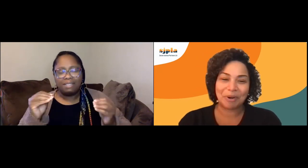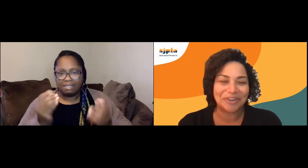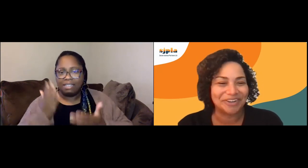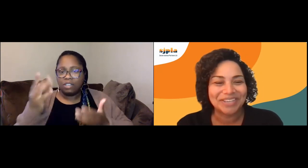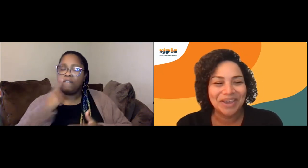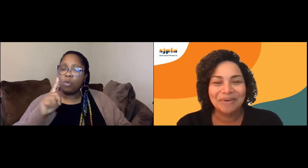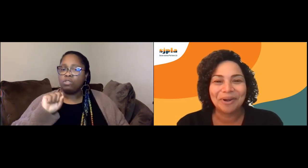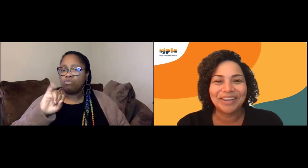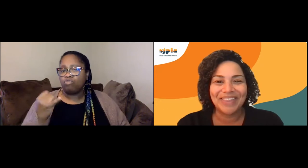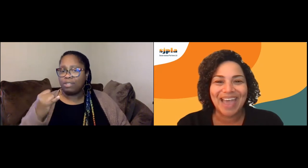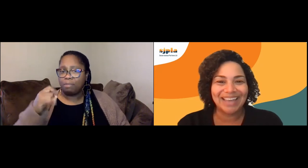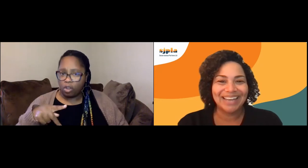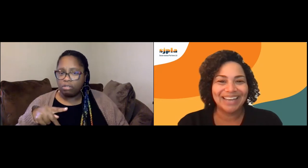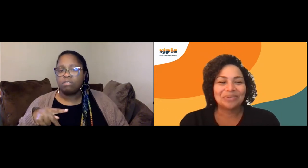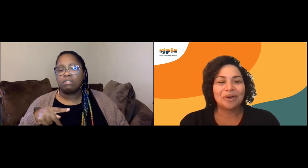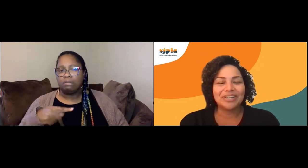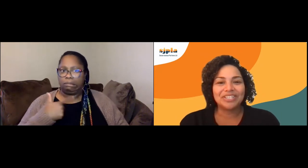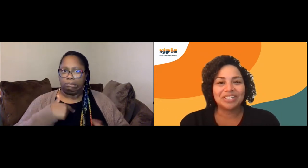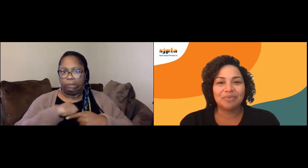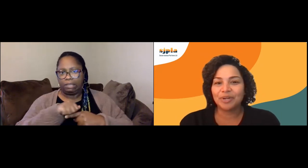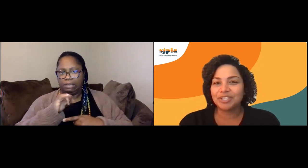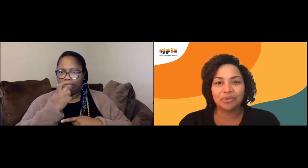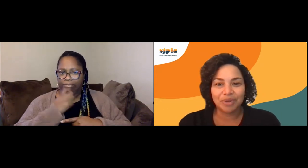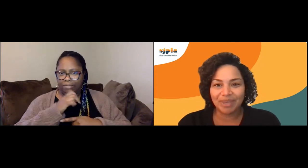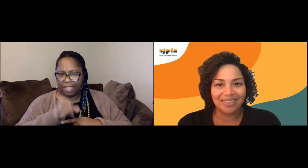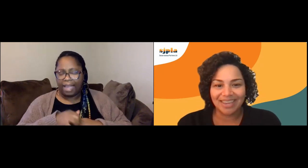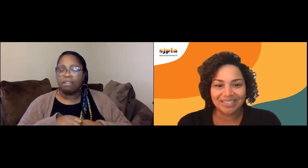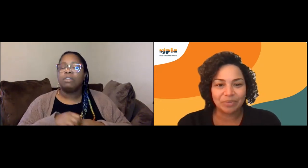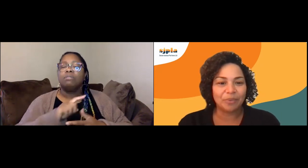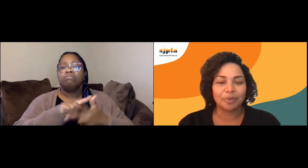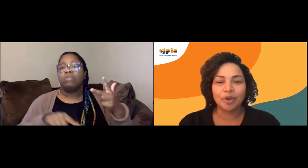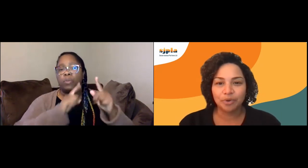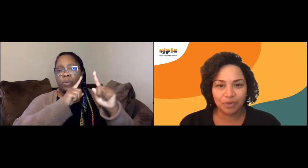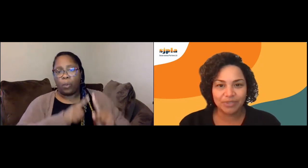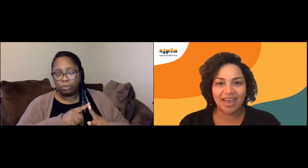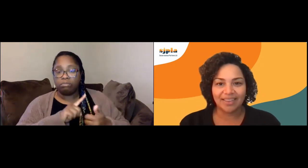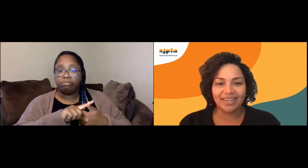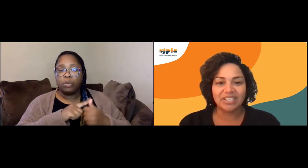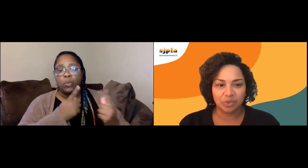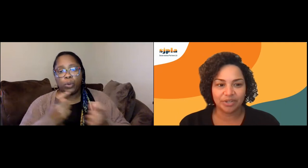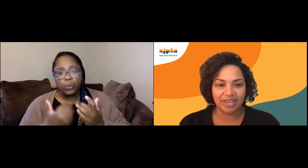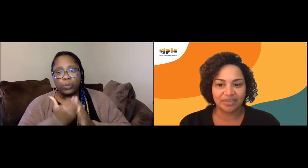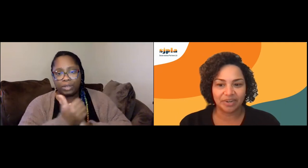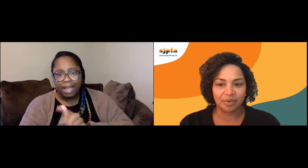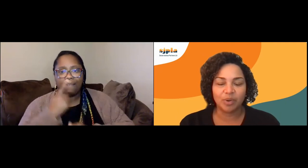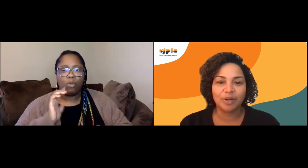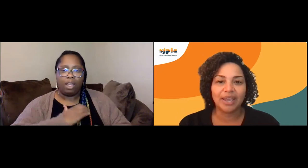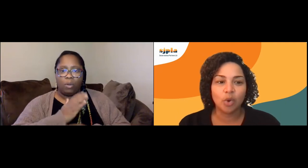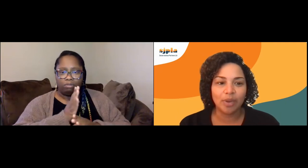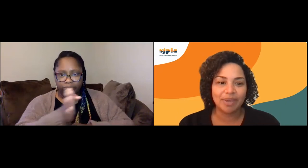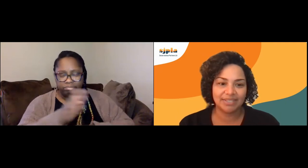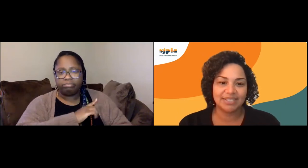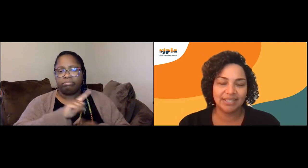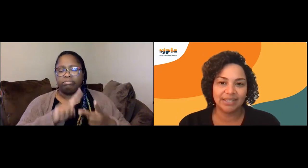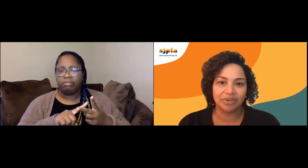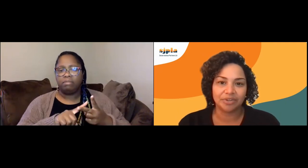Justice Partners, working on that. Through our initiative, we want to do 3 big things. We want to recruit new talent into our sector. We want to